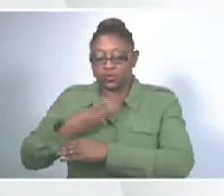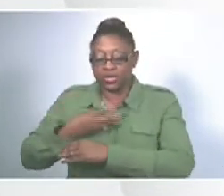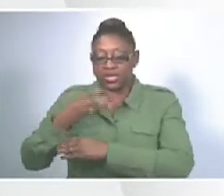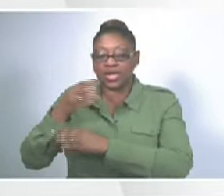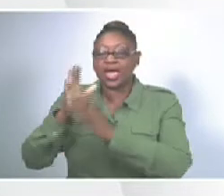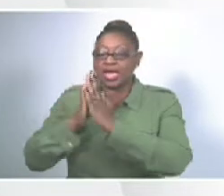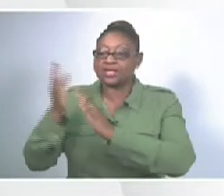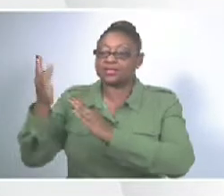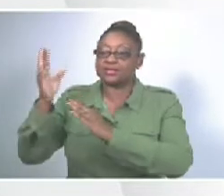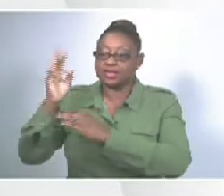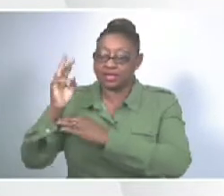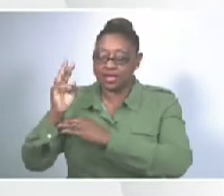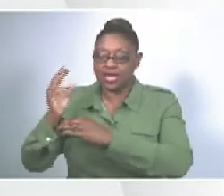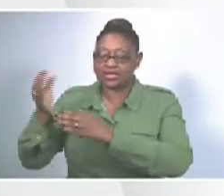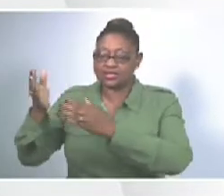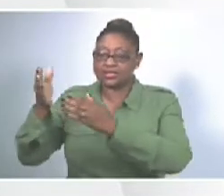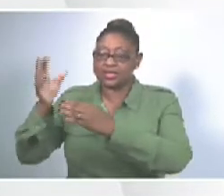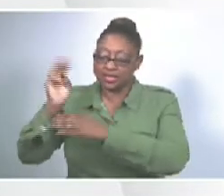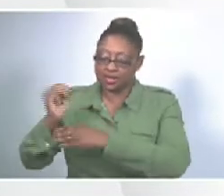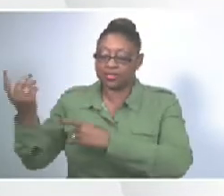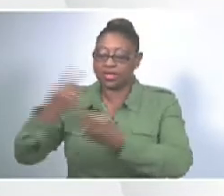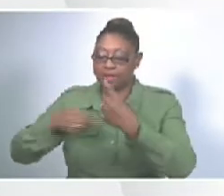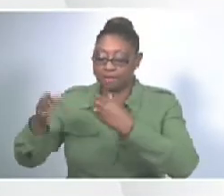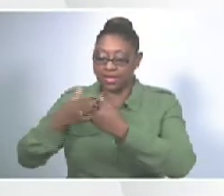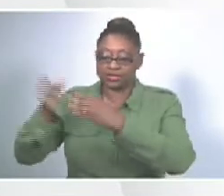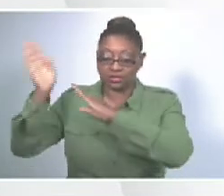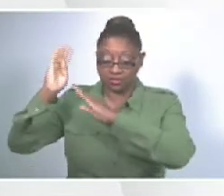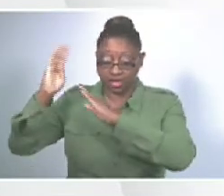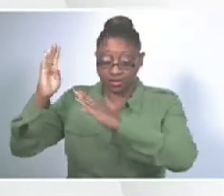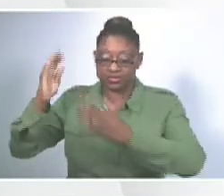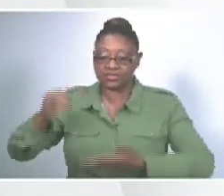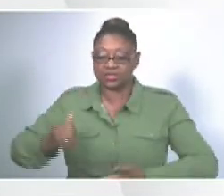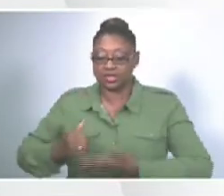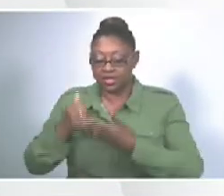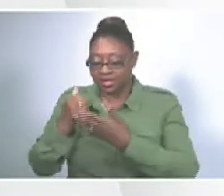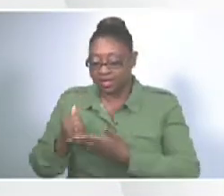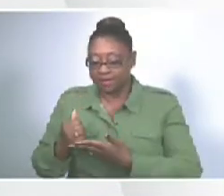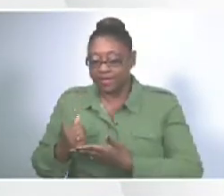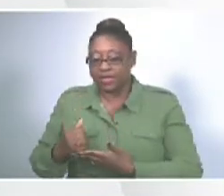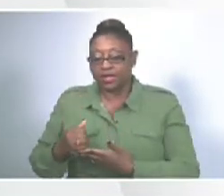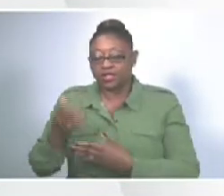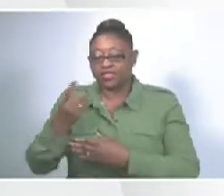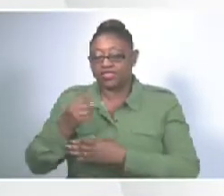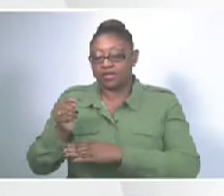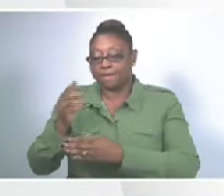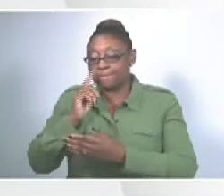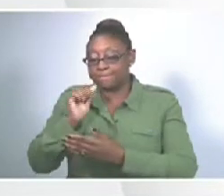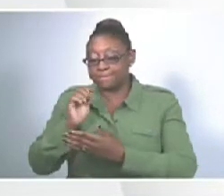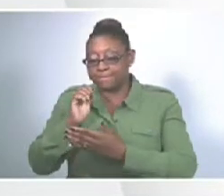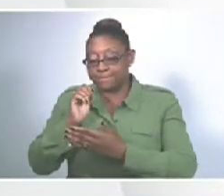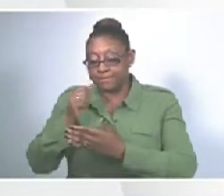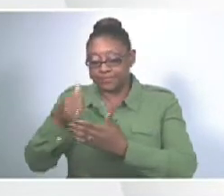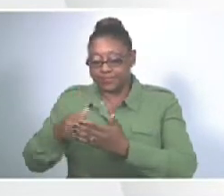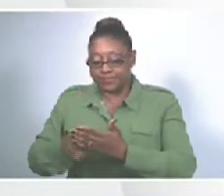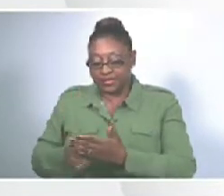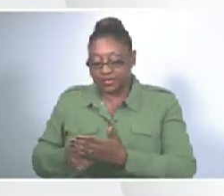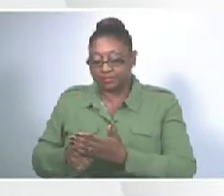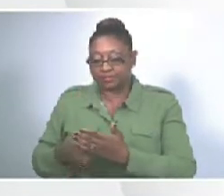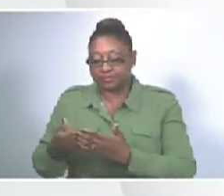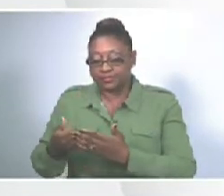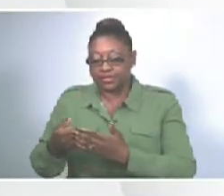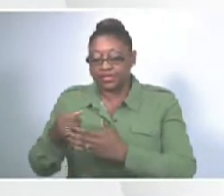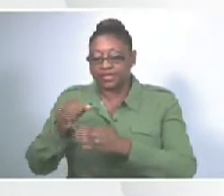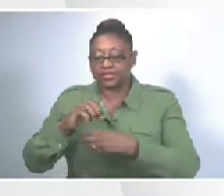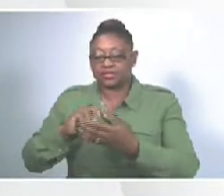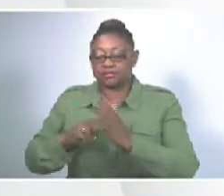in coming home and consulting in that area. And so the bill is meant to be an incentivizer in